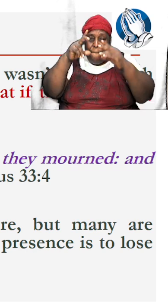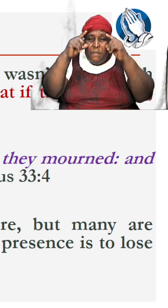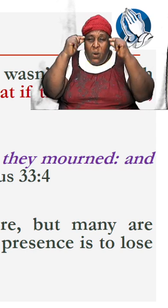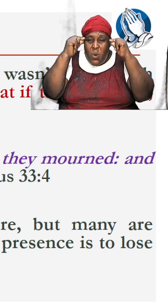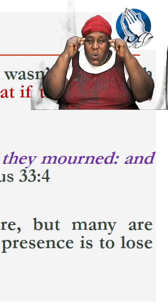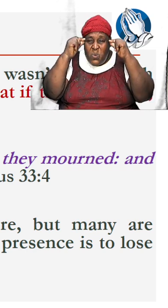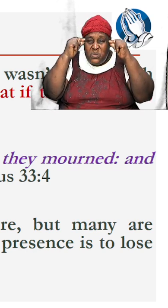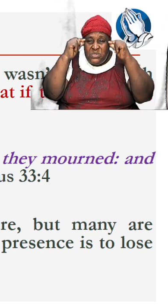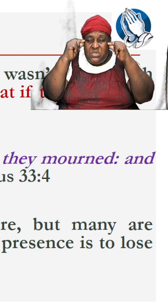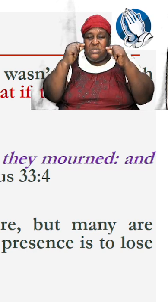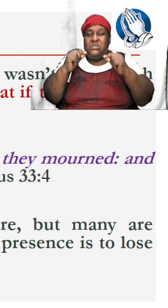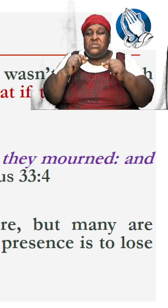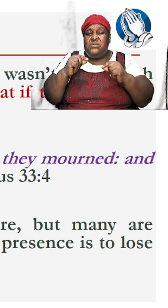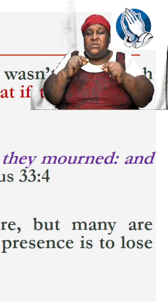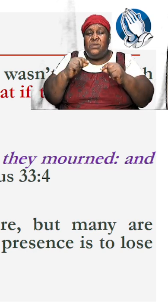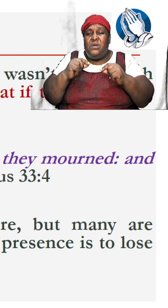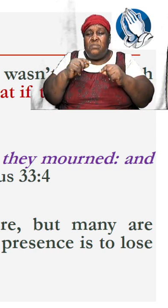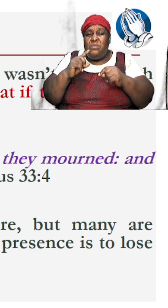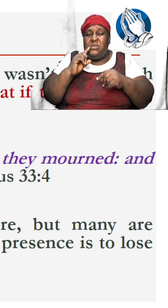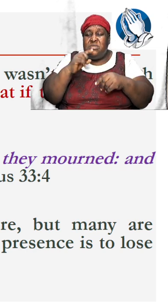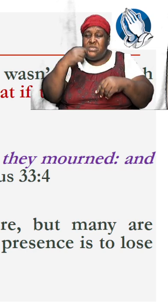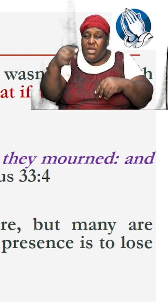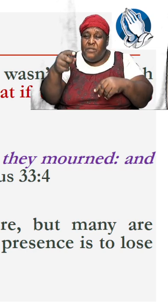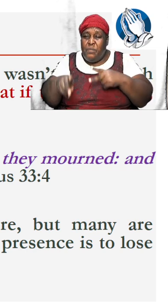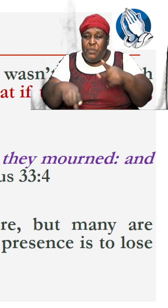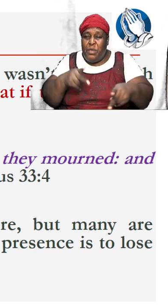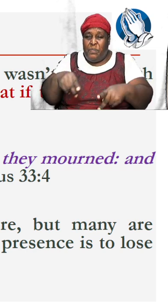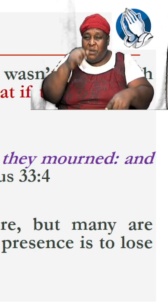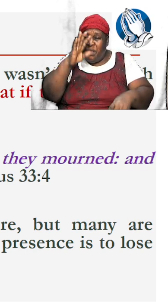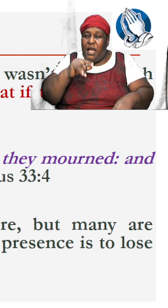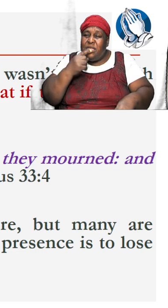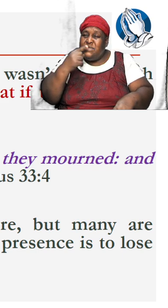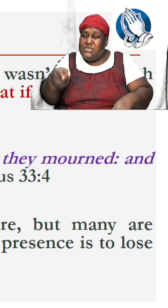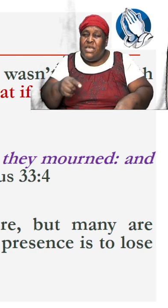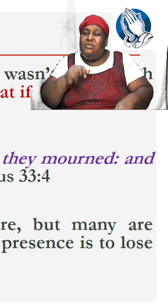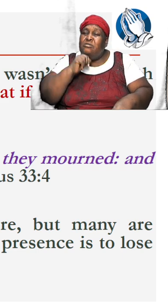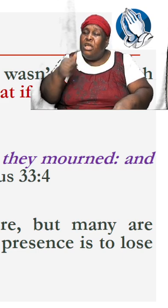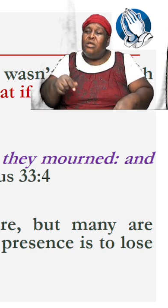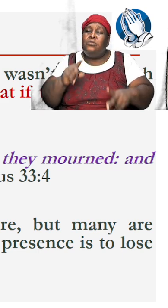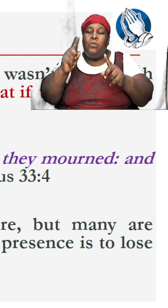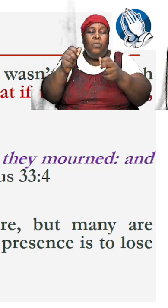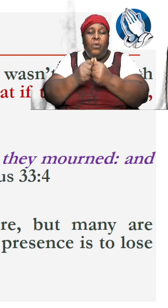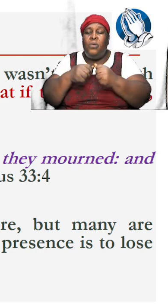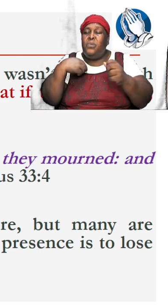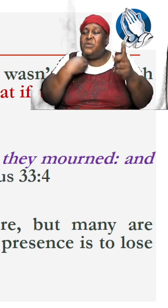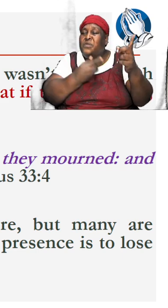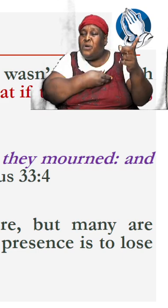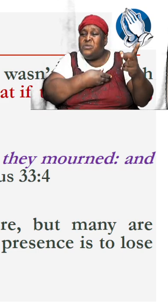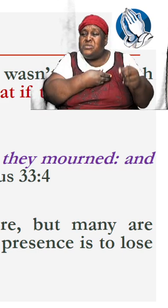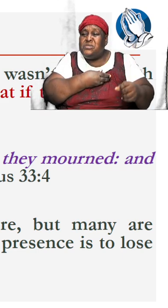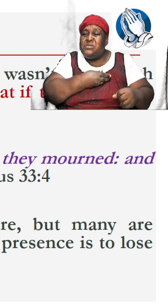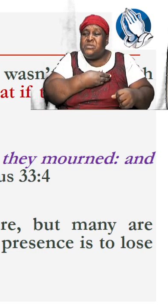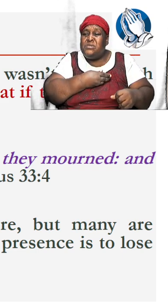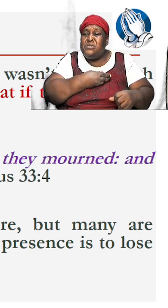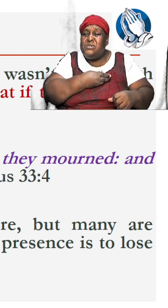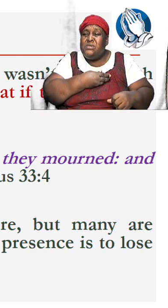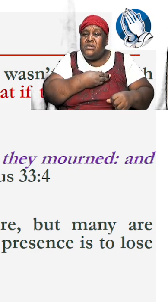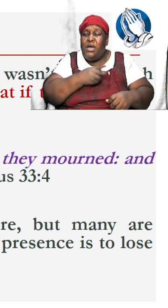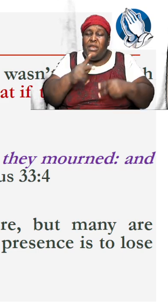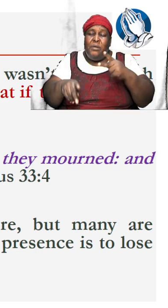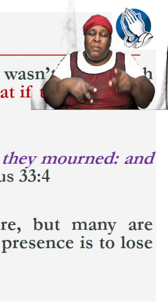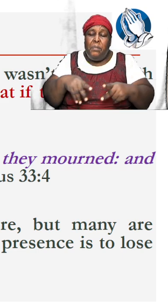have communicated this to the camp, that God said, look here, he's not going to go with us. And the Bible said, and they